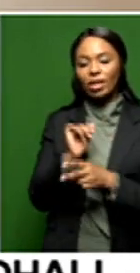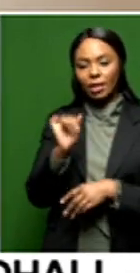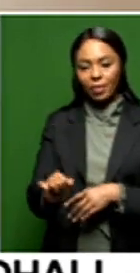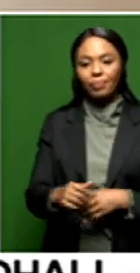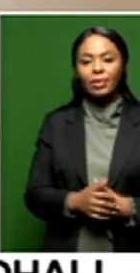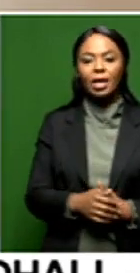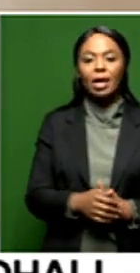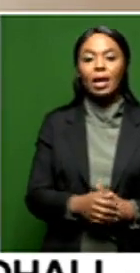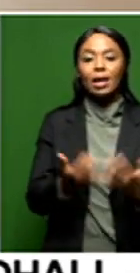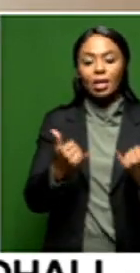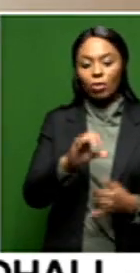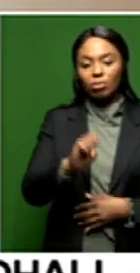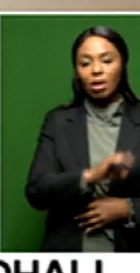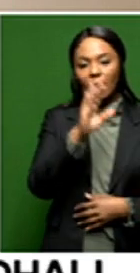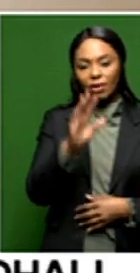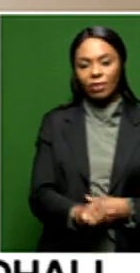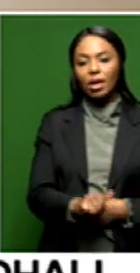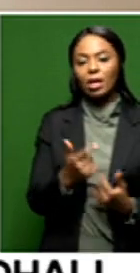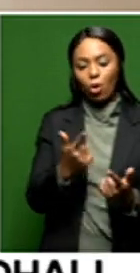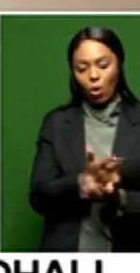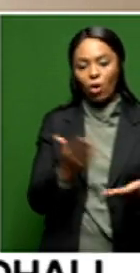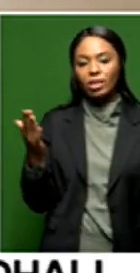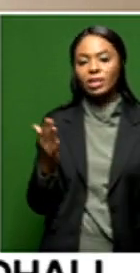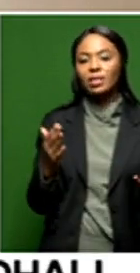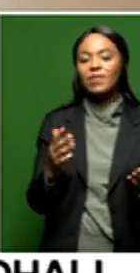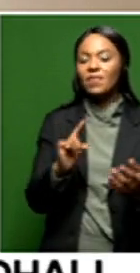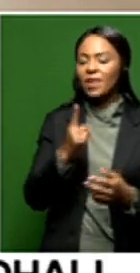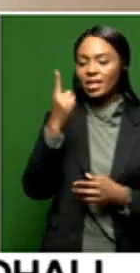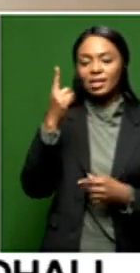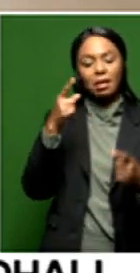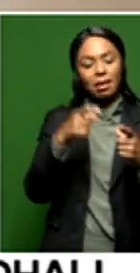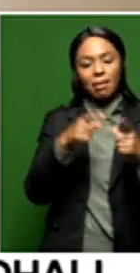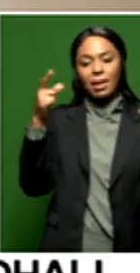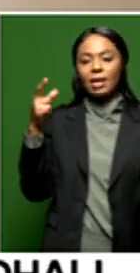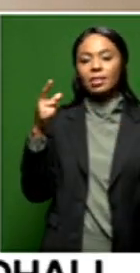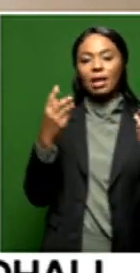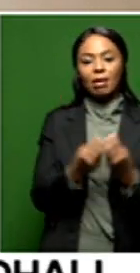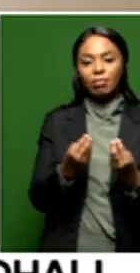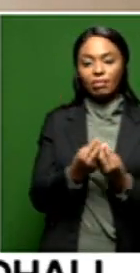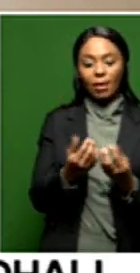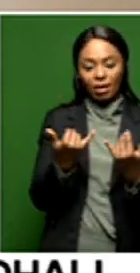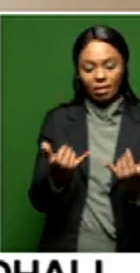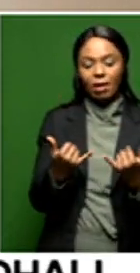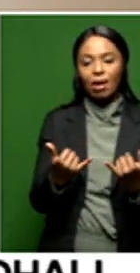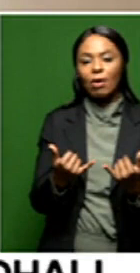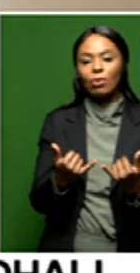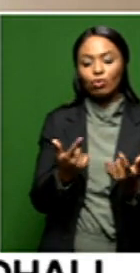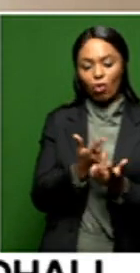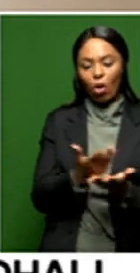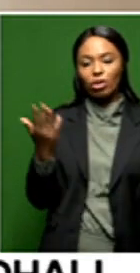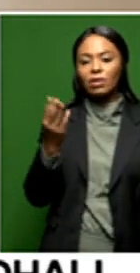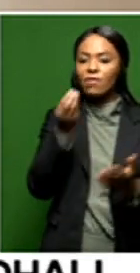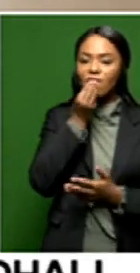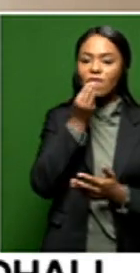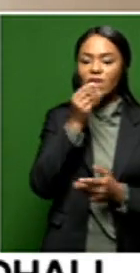to launch Chefs, as South Africa's first major food hall in actually Africa, and our model